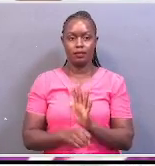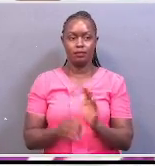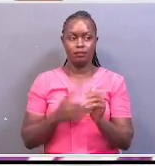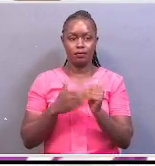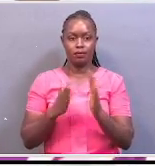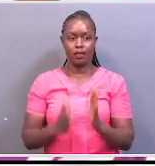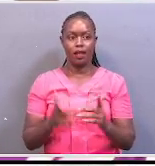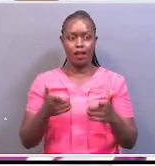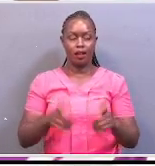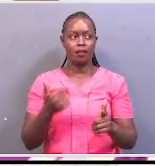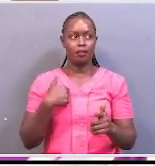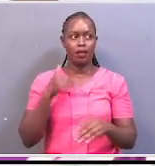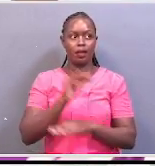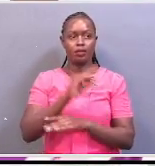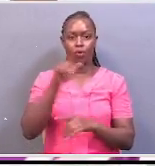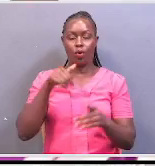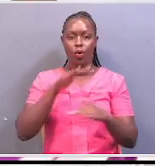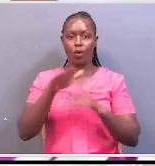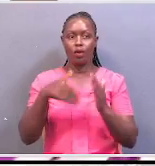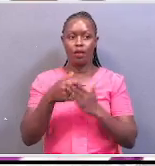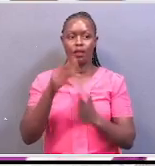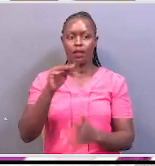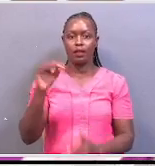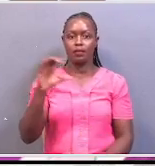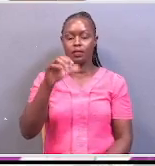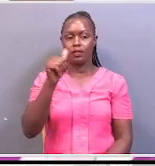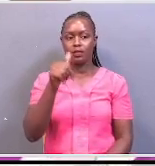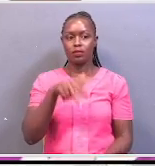me ask all the MCAs to stand up.